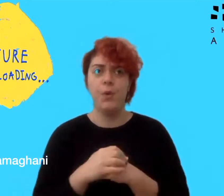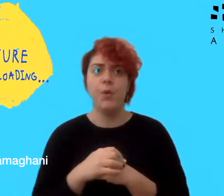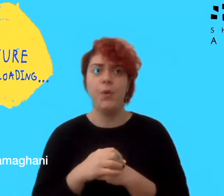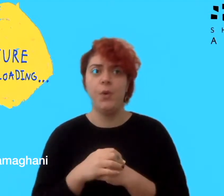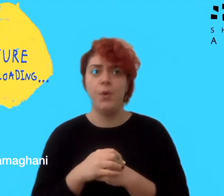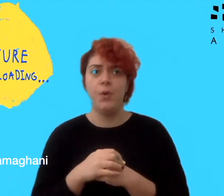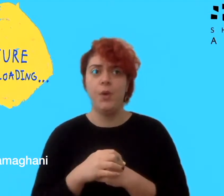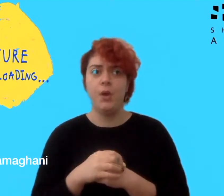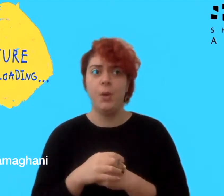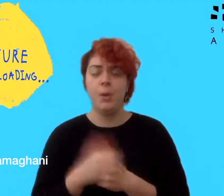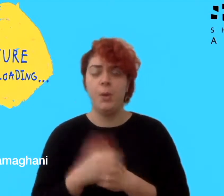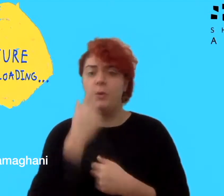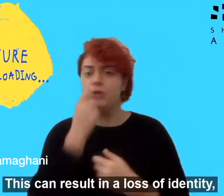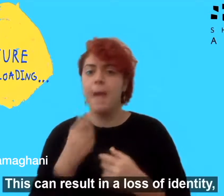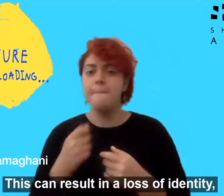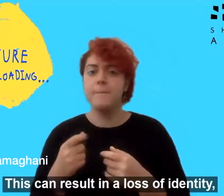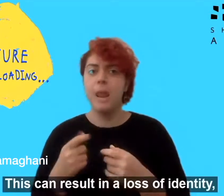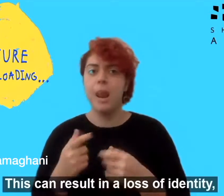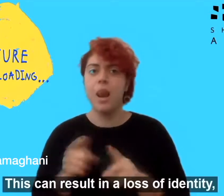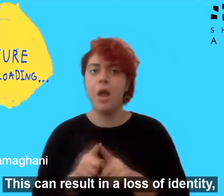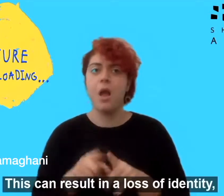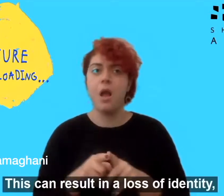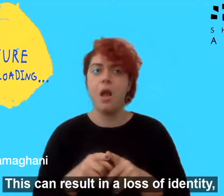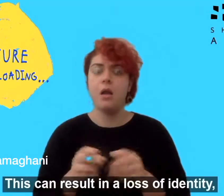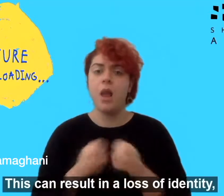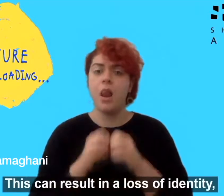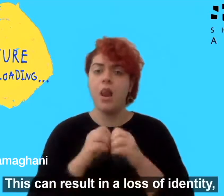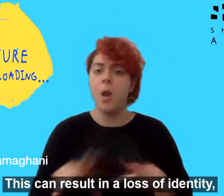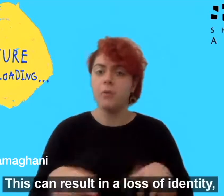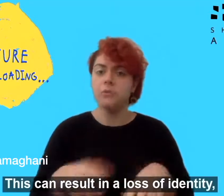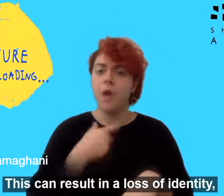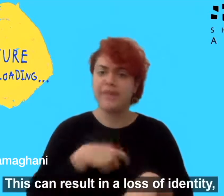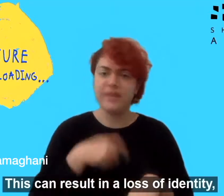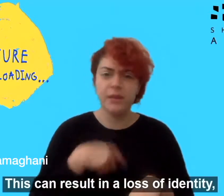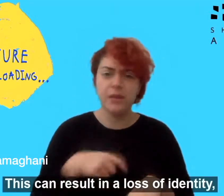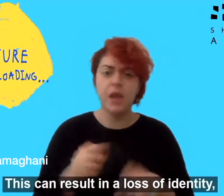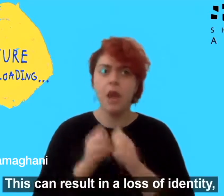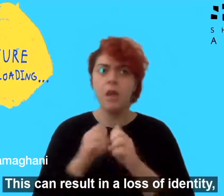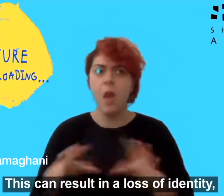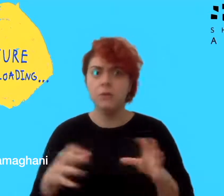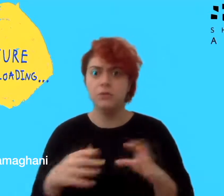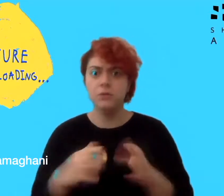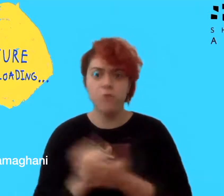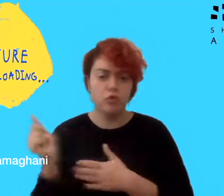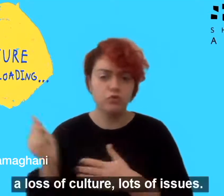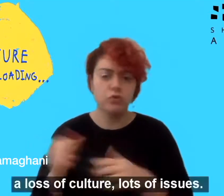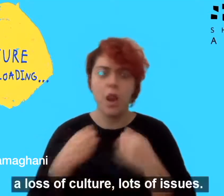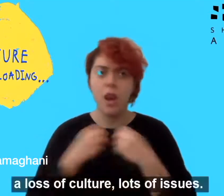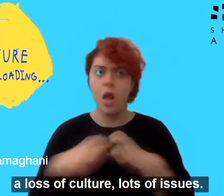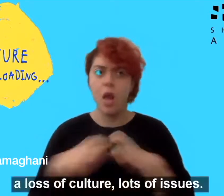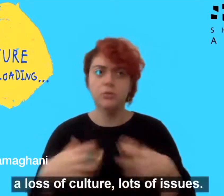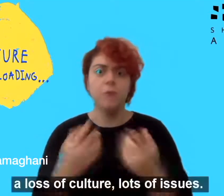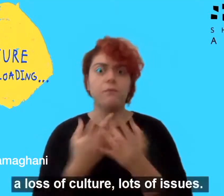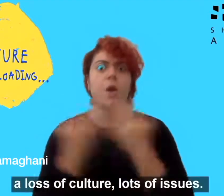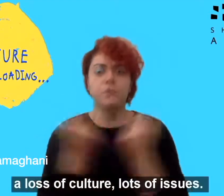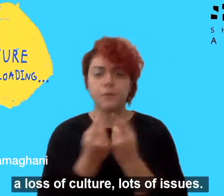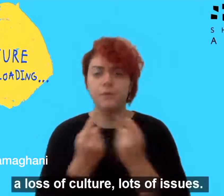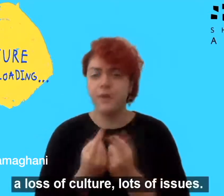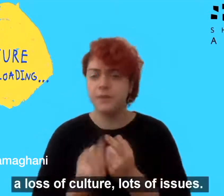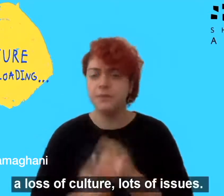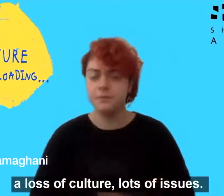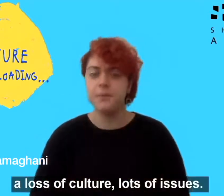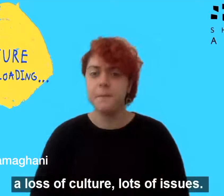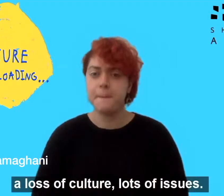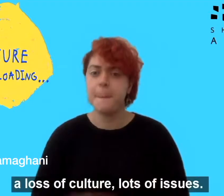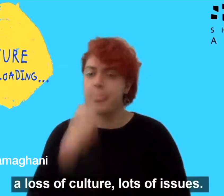a result of this attitude. This can result in a lot of identity, a lot of